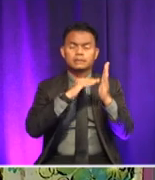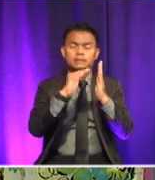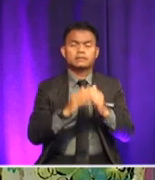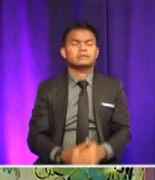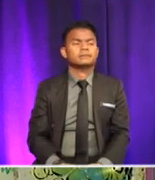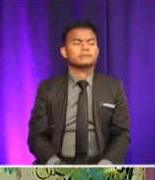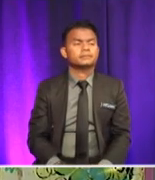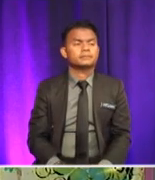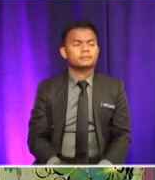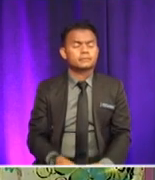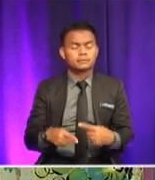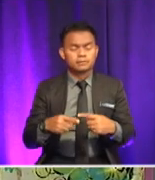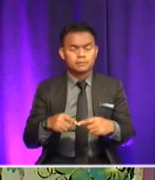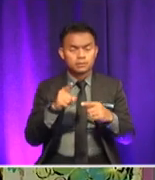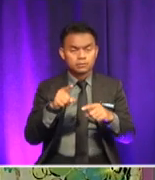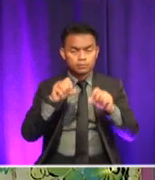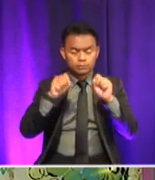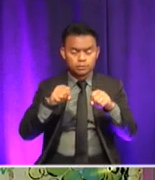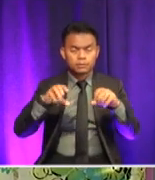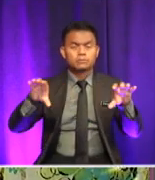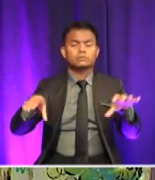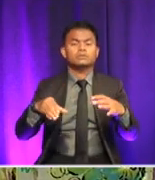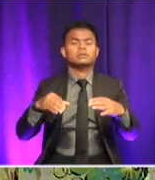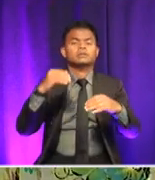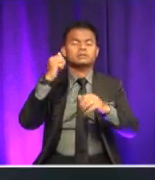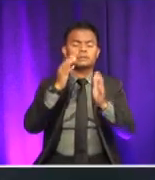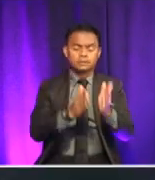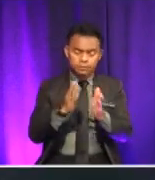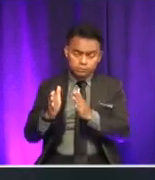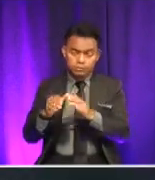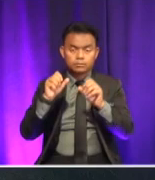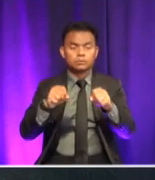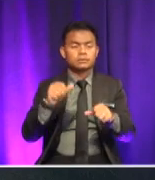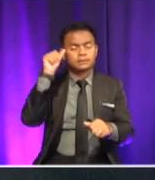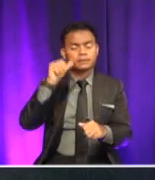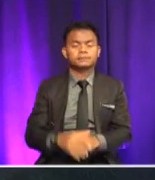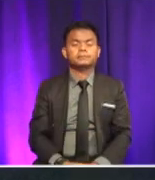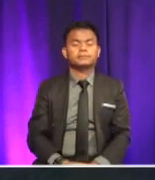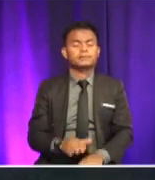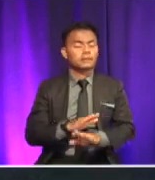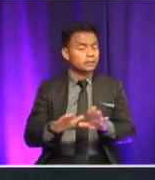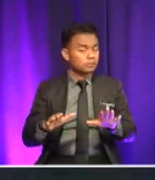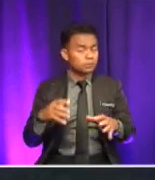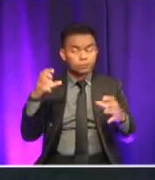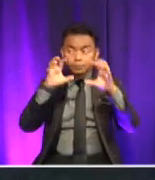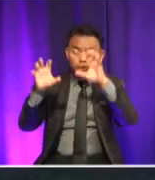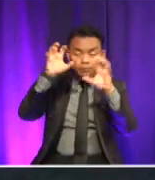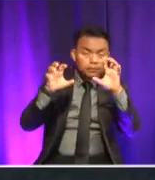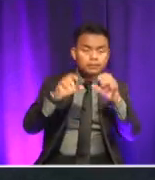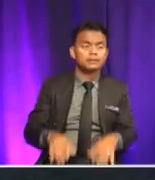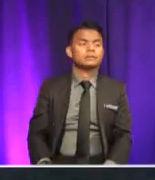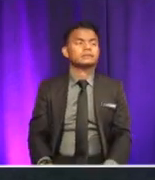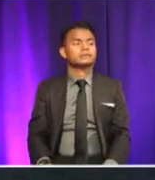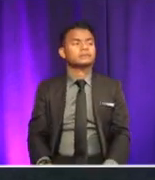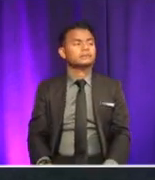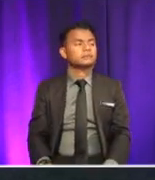So, once you are able to put it in sequence, you'll be fine. Okay, so remember, pupils, don't panic. To Esther,